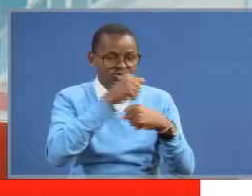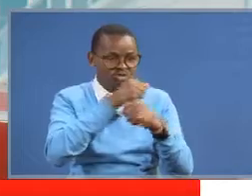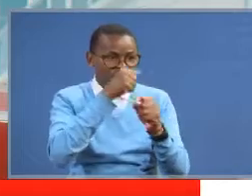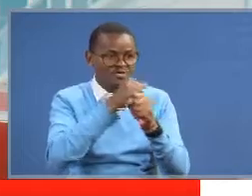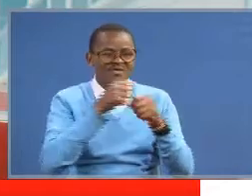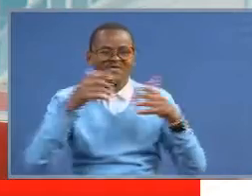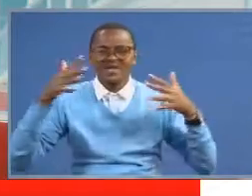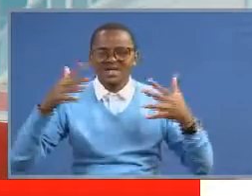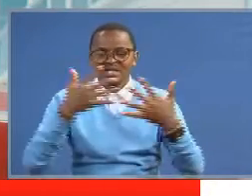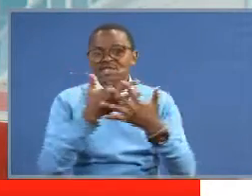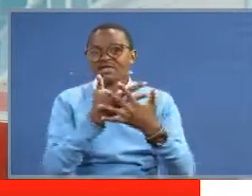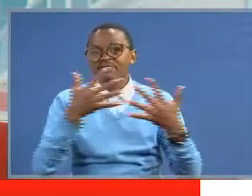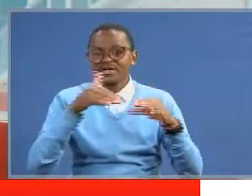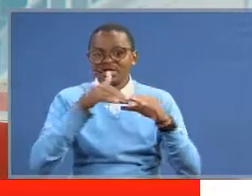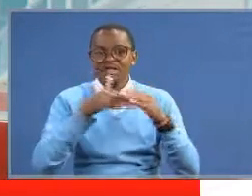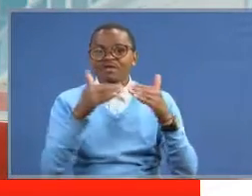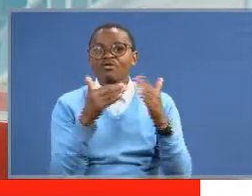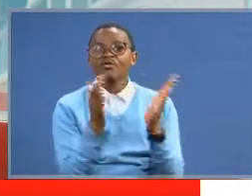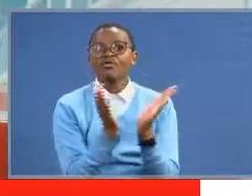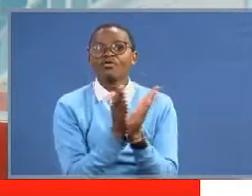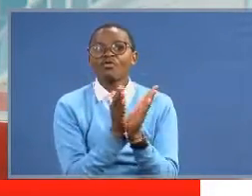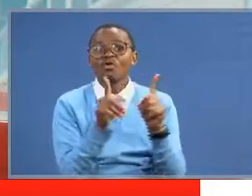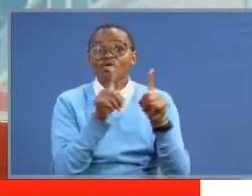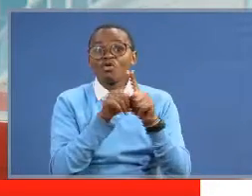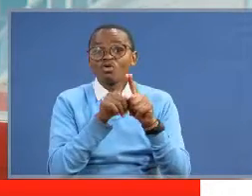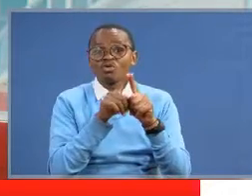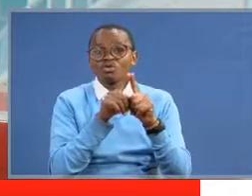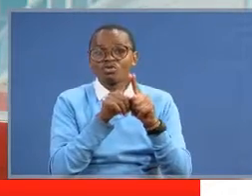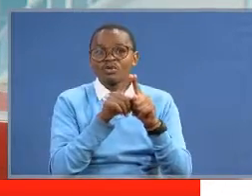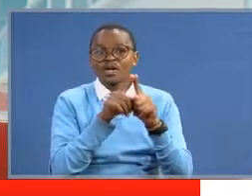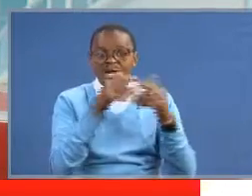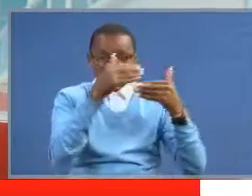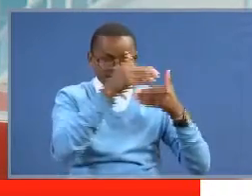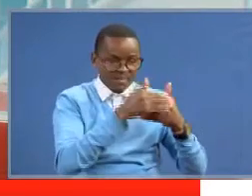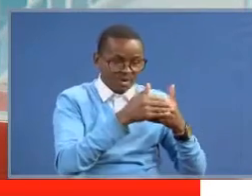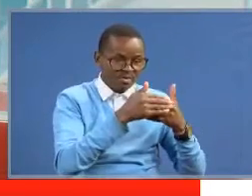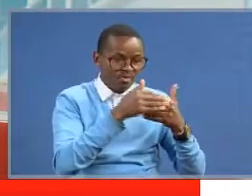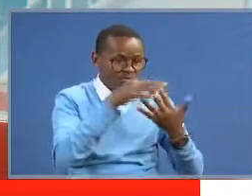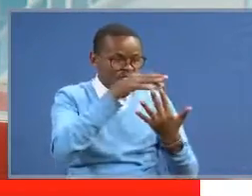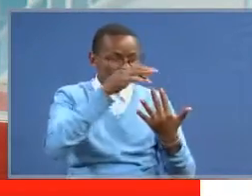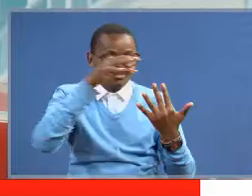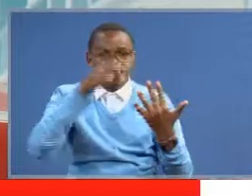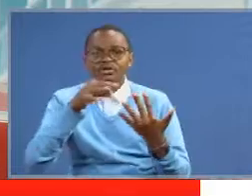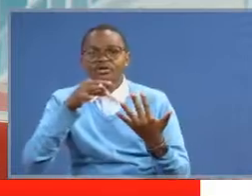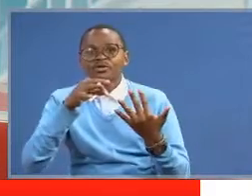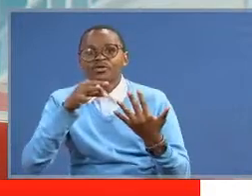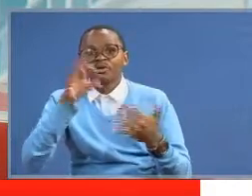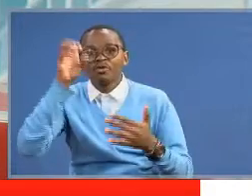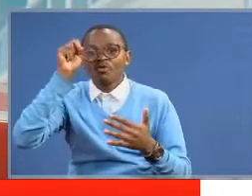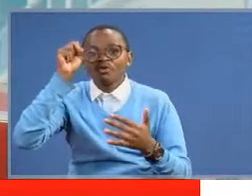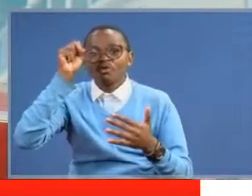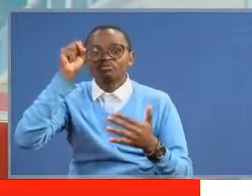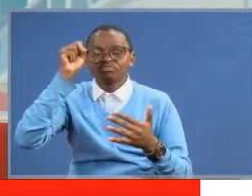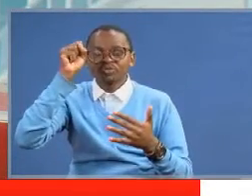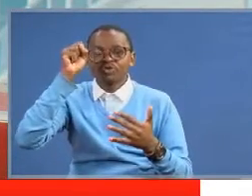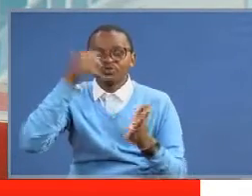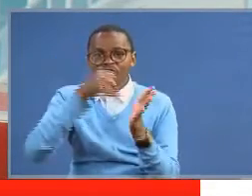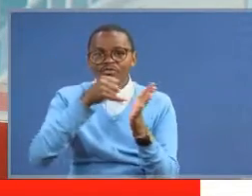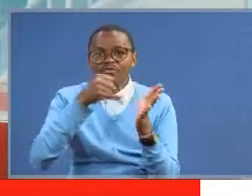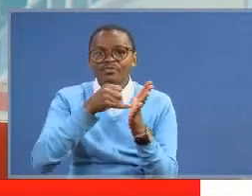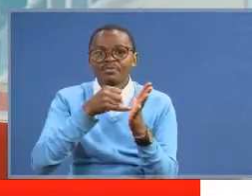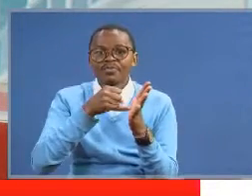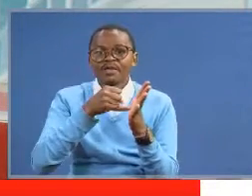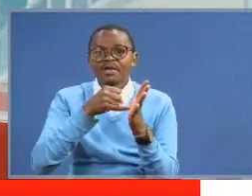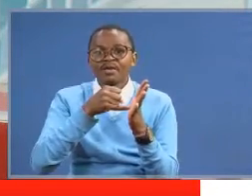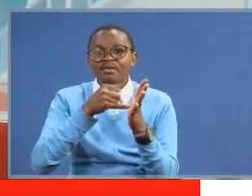very great things in the community and also around whatever they are doing. So I was selected and I was featured in,